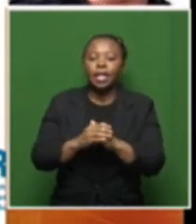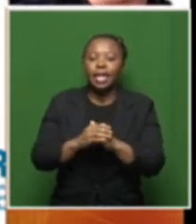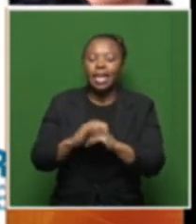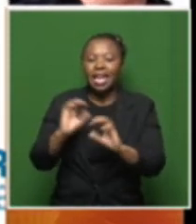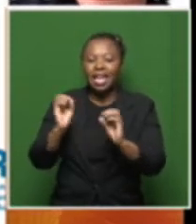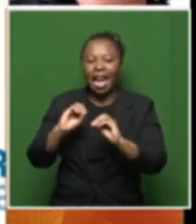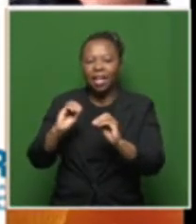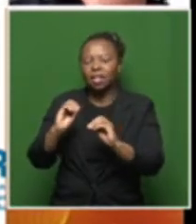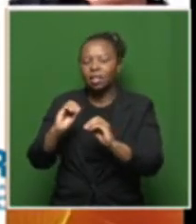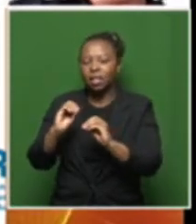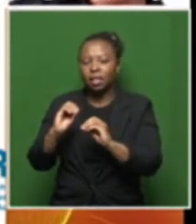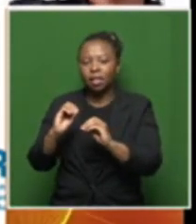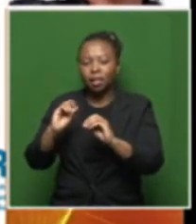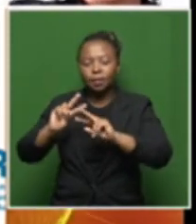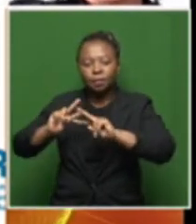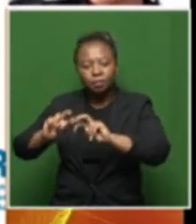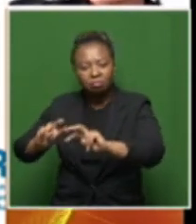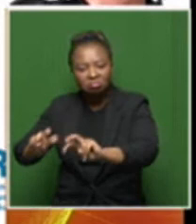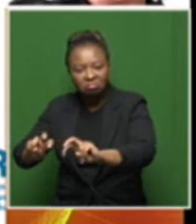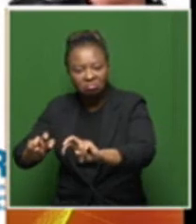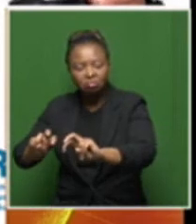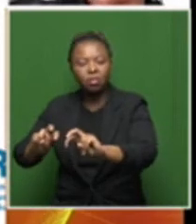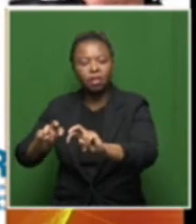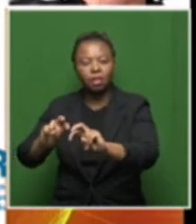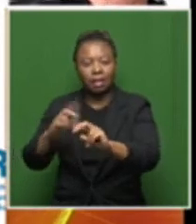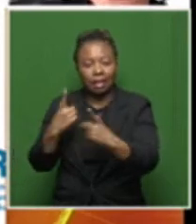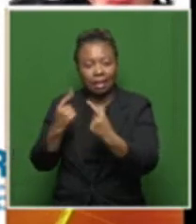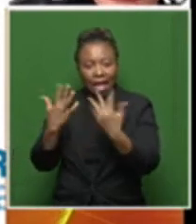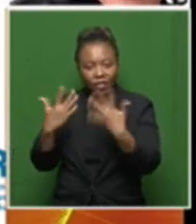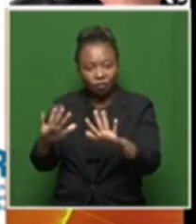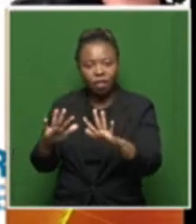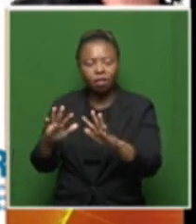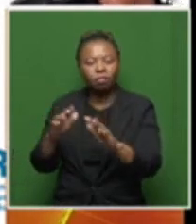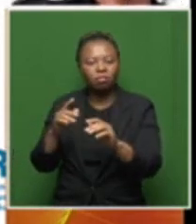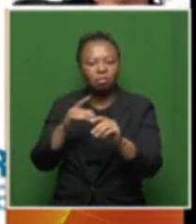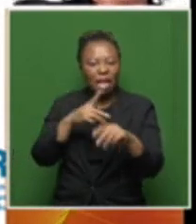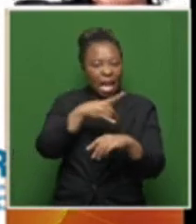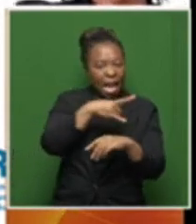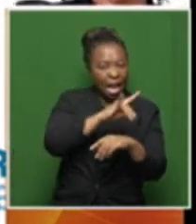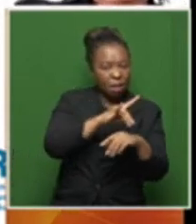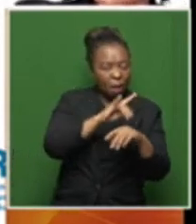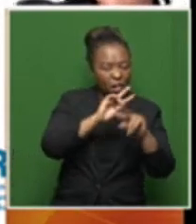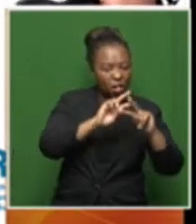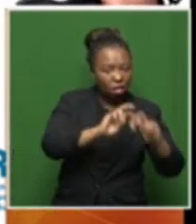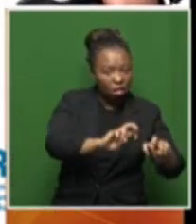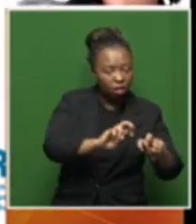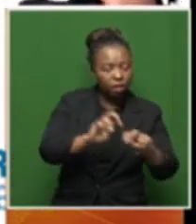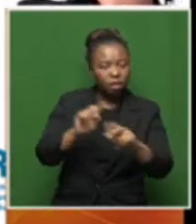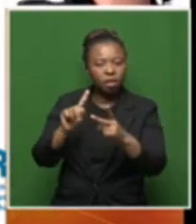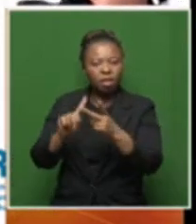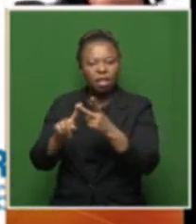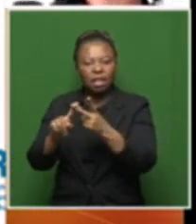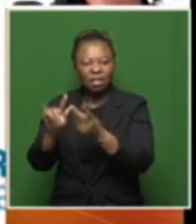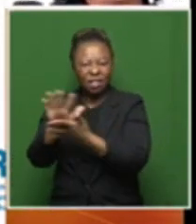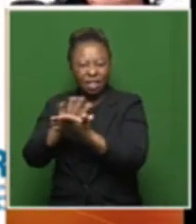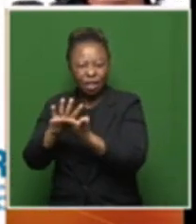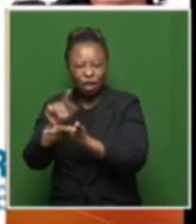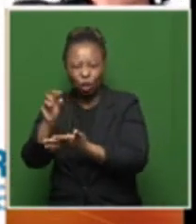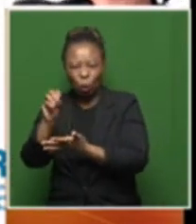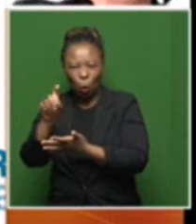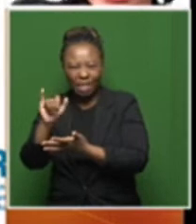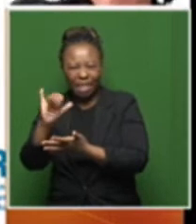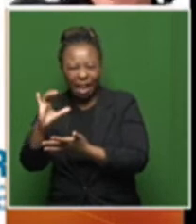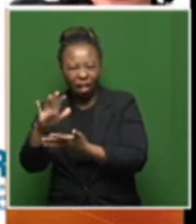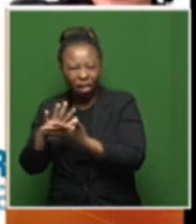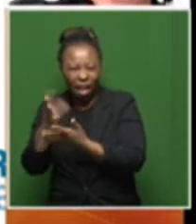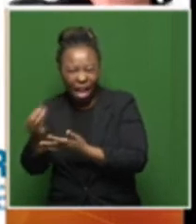their preclinical studies. So studies done probably in animals to look at the toxicity and to ensure